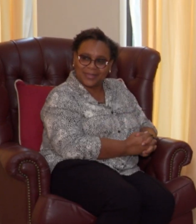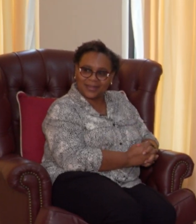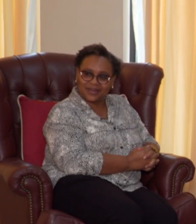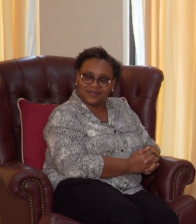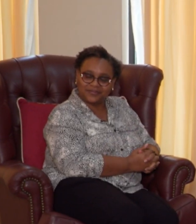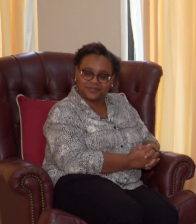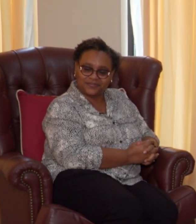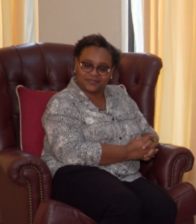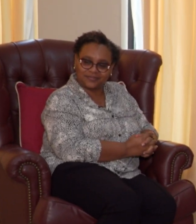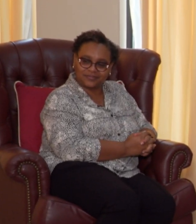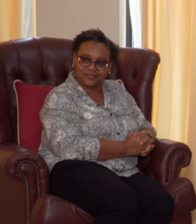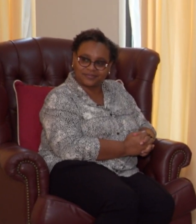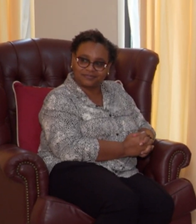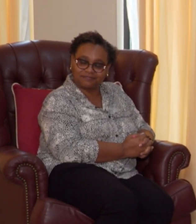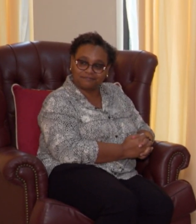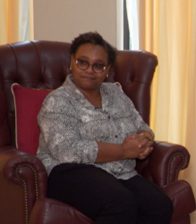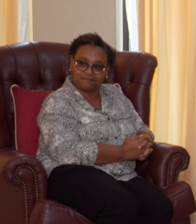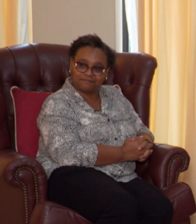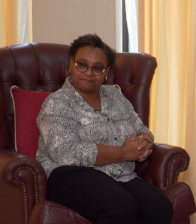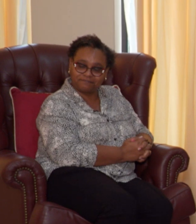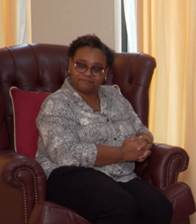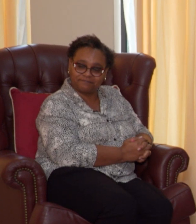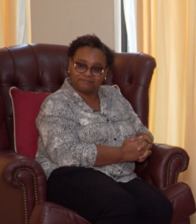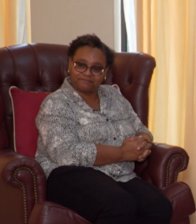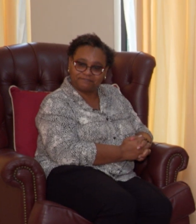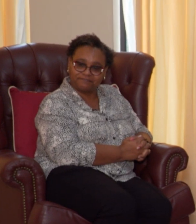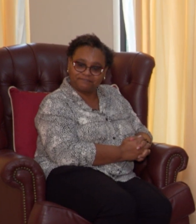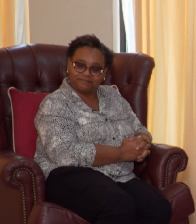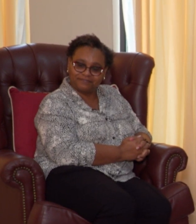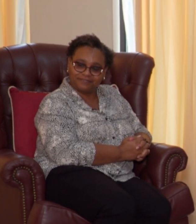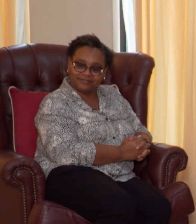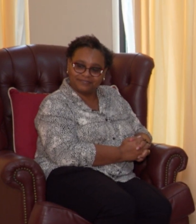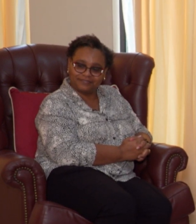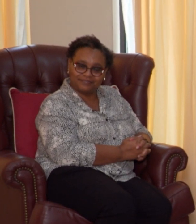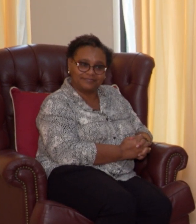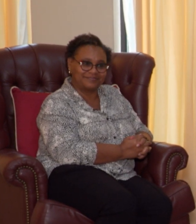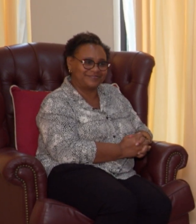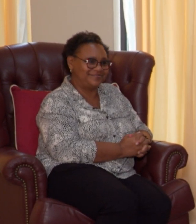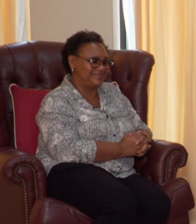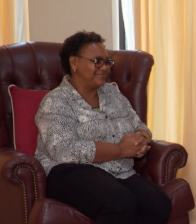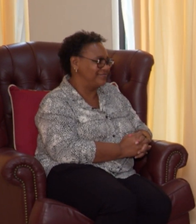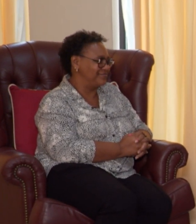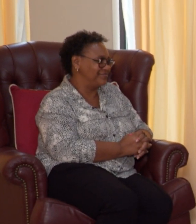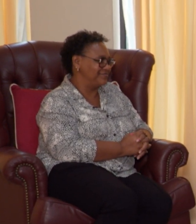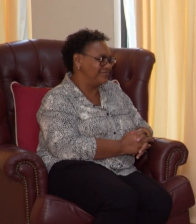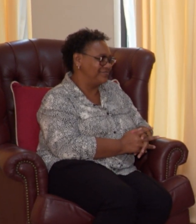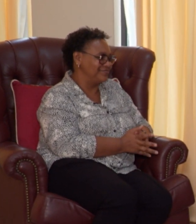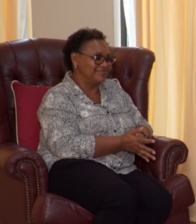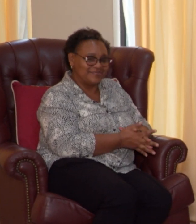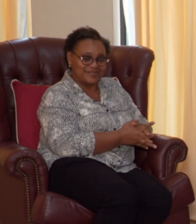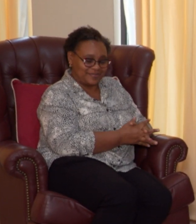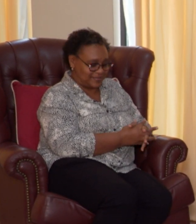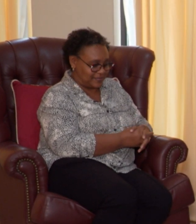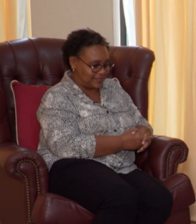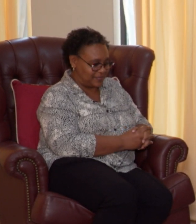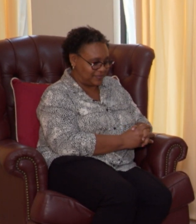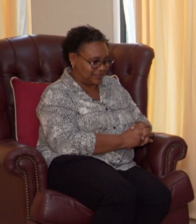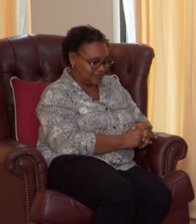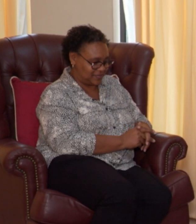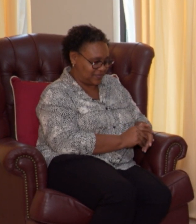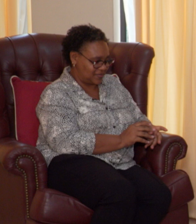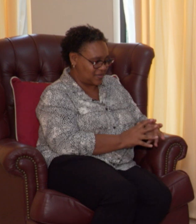the world that Jamaica has not just good singers and musicians and cultural, but we have